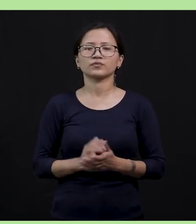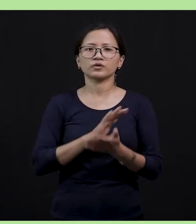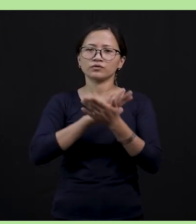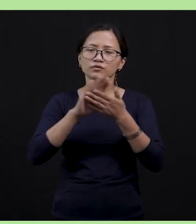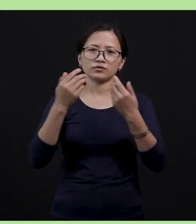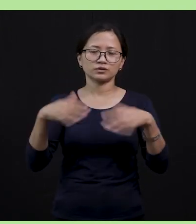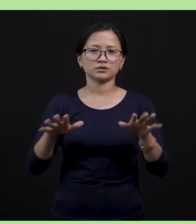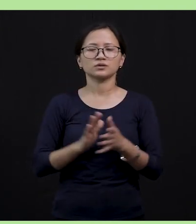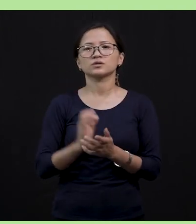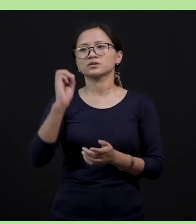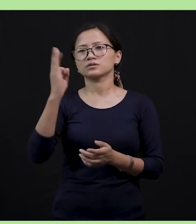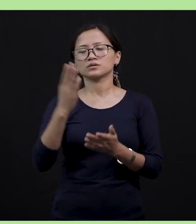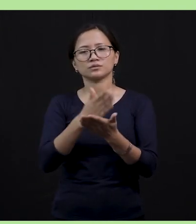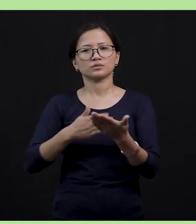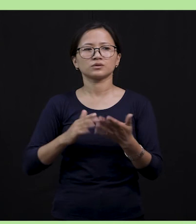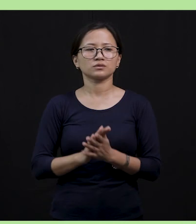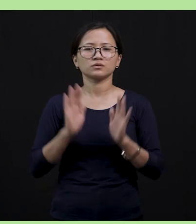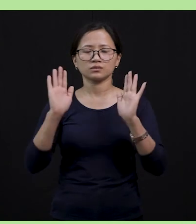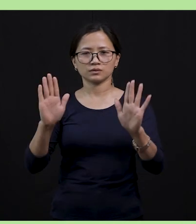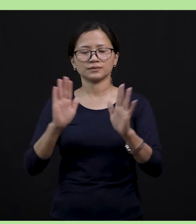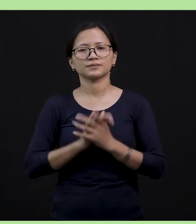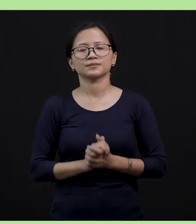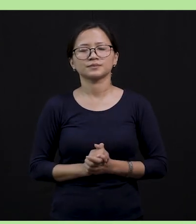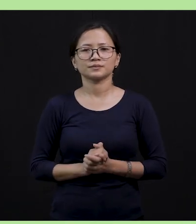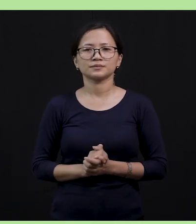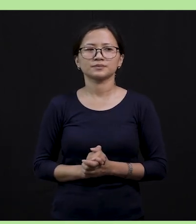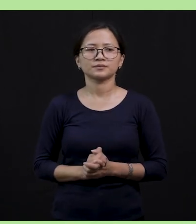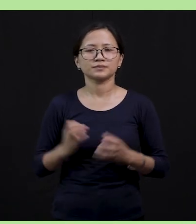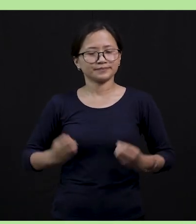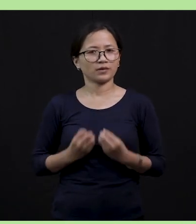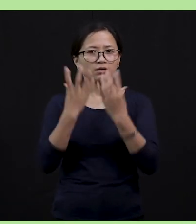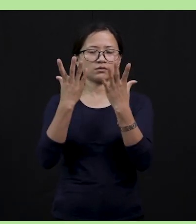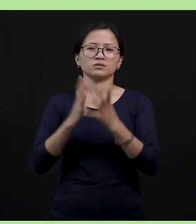we have finished with all the 3 parts. I do hope that you